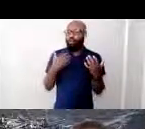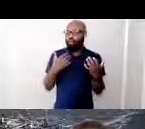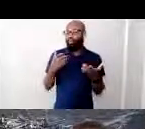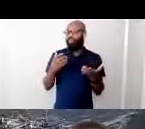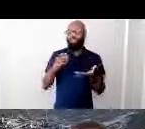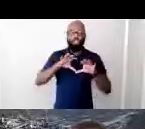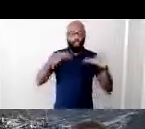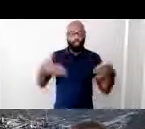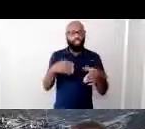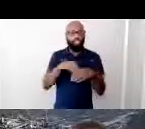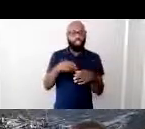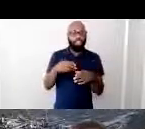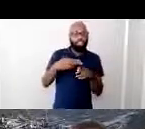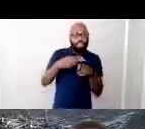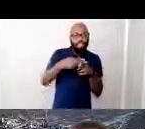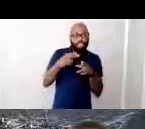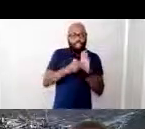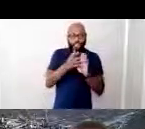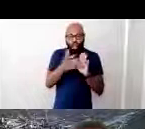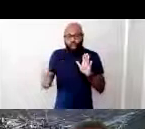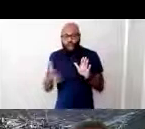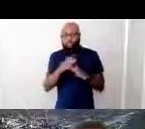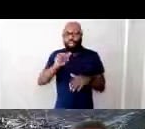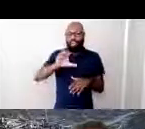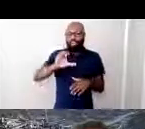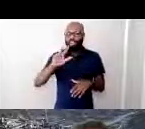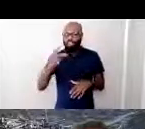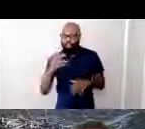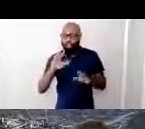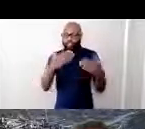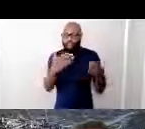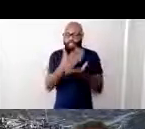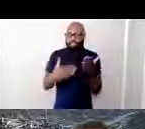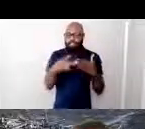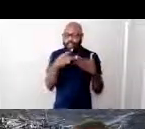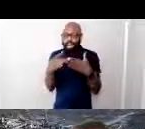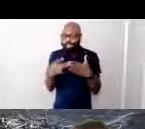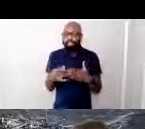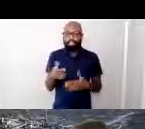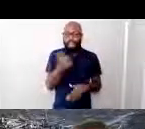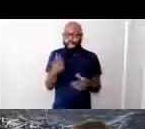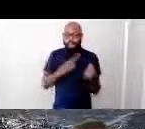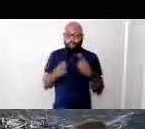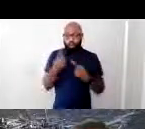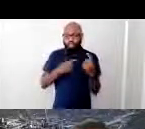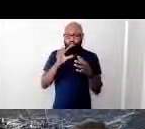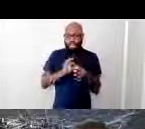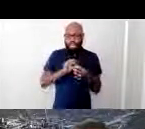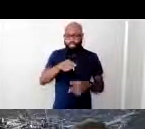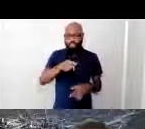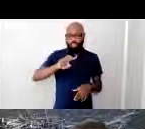near term for the AC3 committee to provide some guidance. Questions on kind of the second pot of